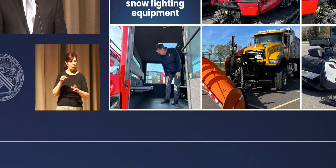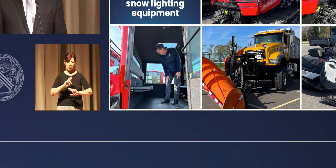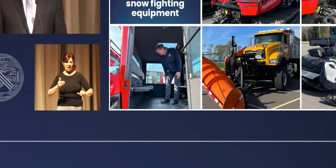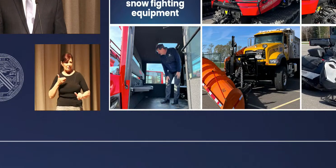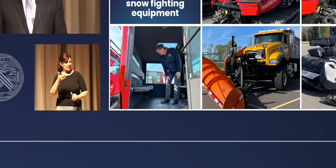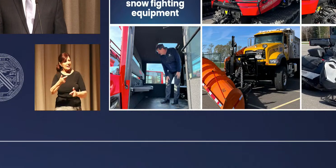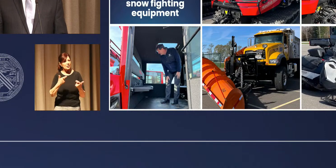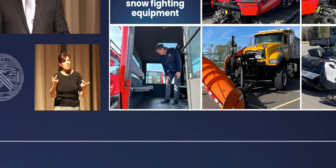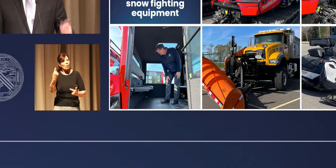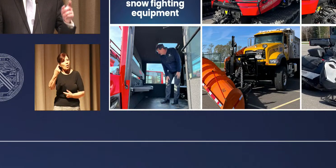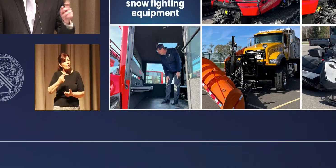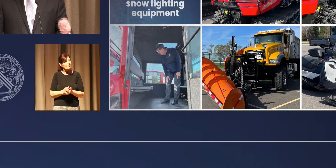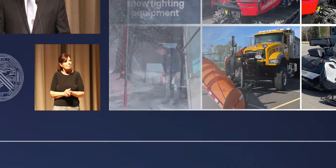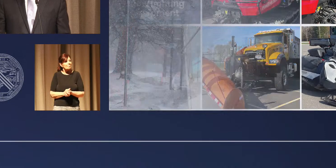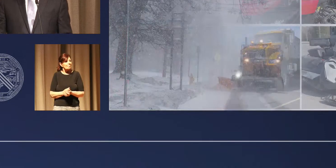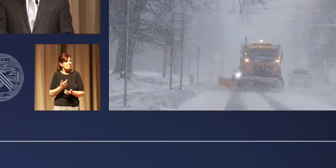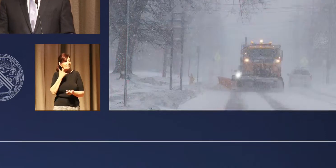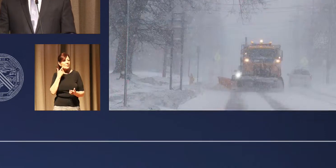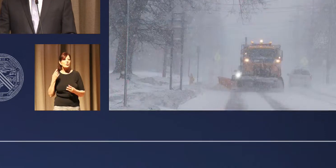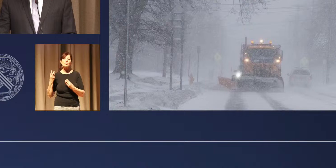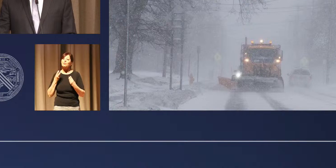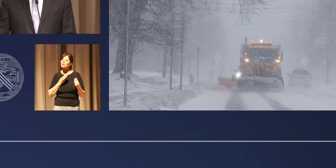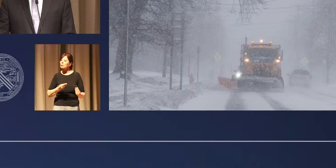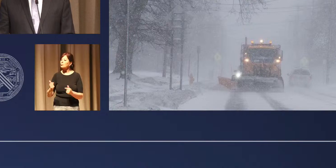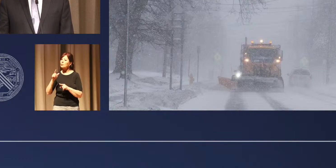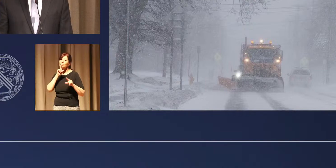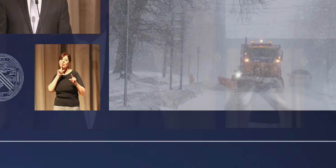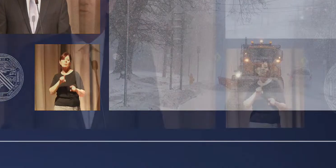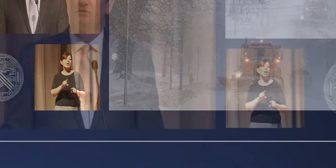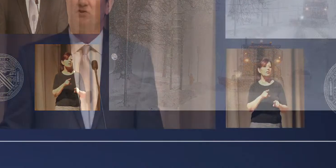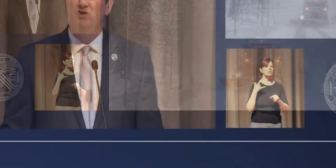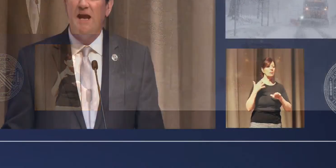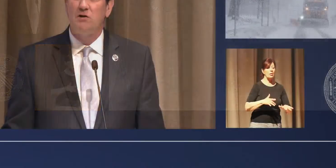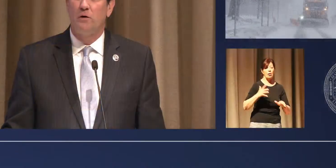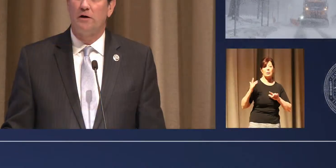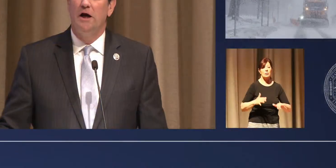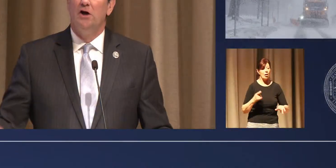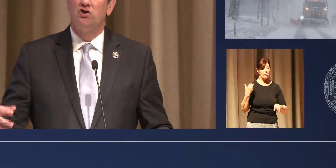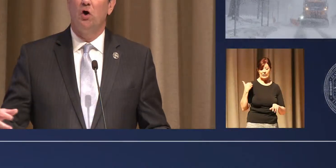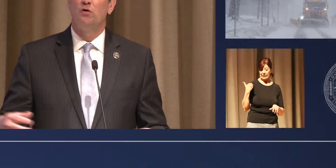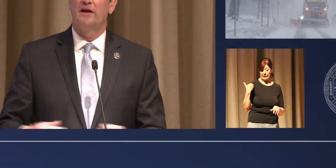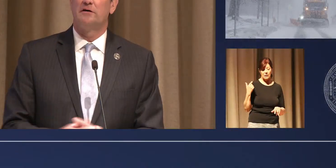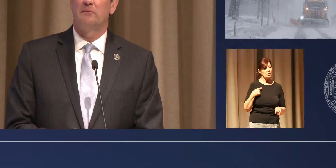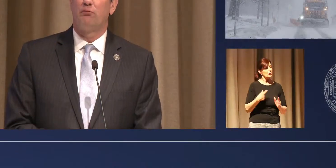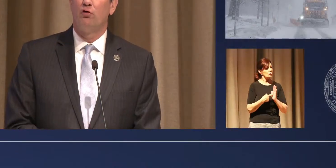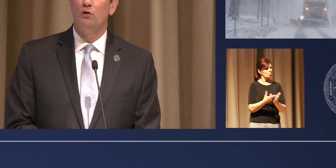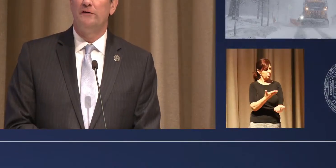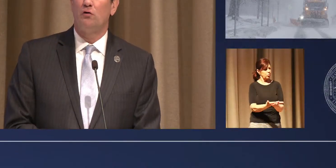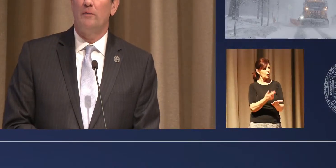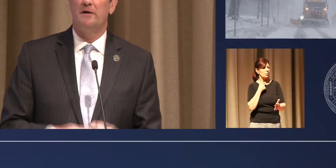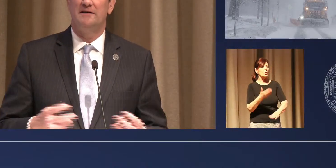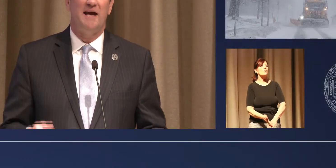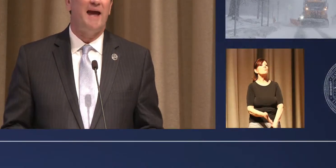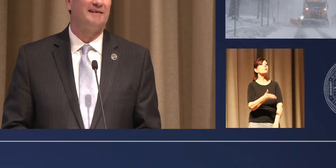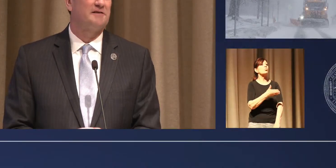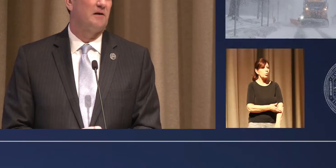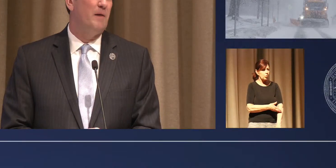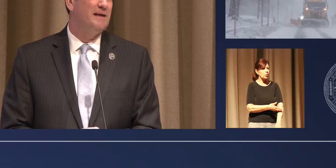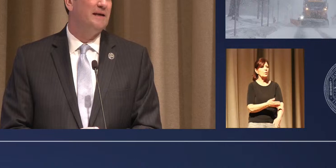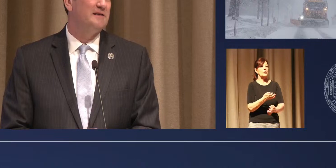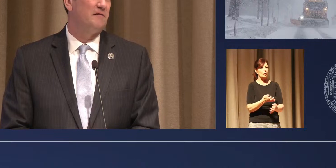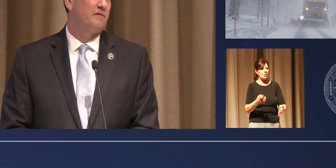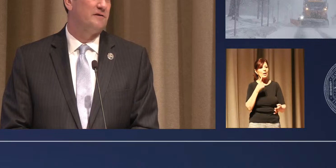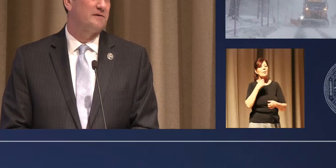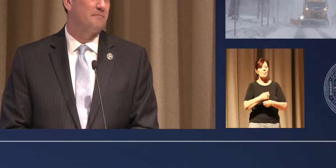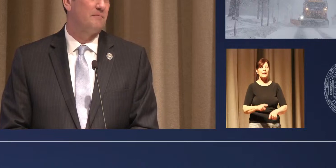big snowstorm. Our smooth response to the back-to-back major snowstorms this January showed that our improved equipment and tactics are